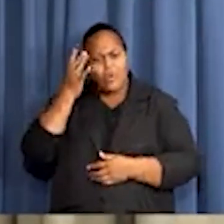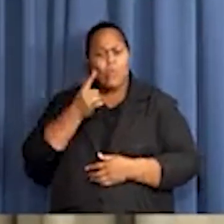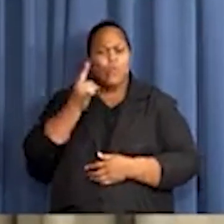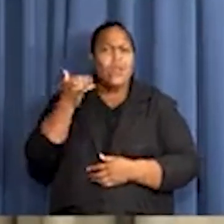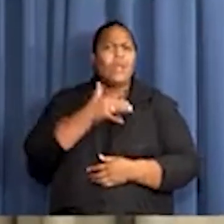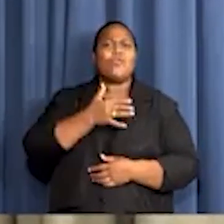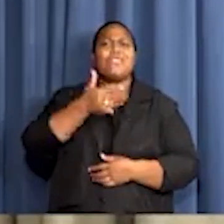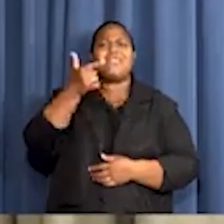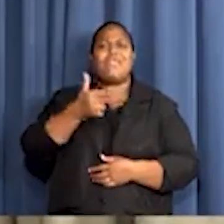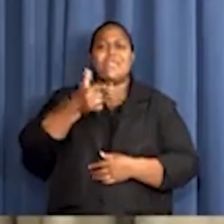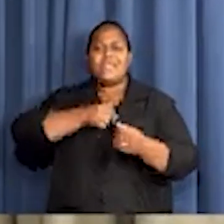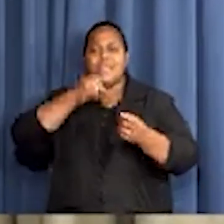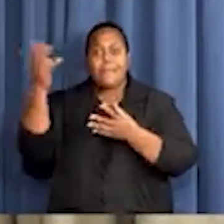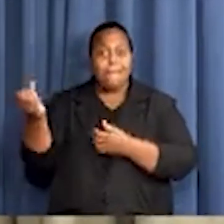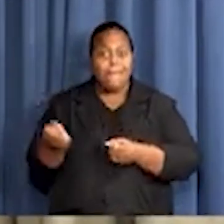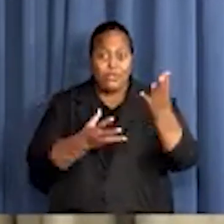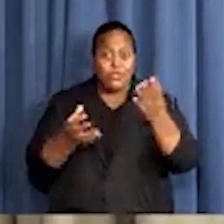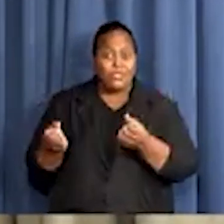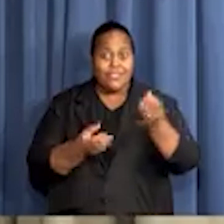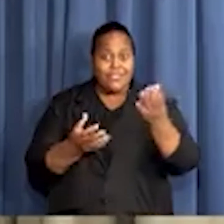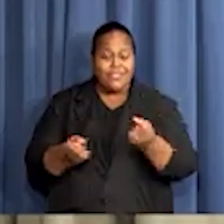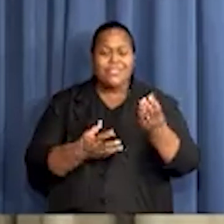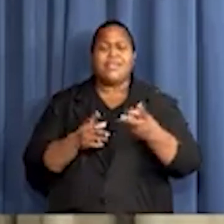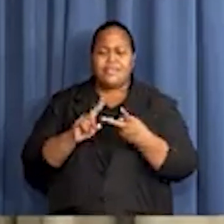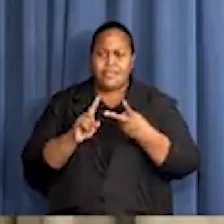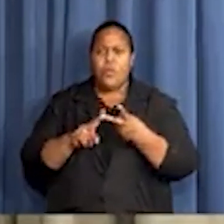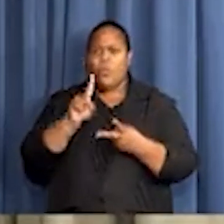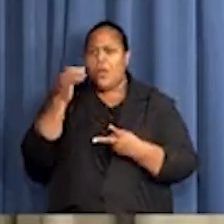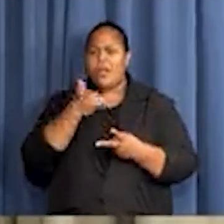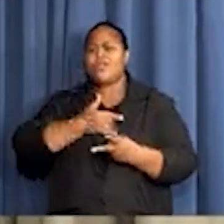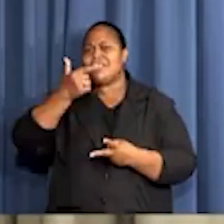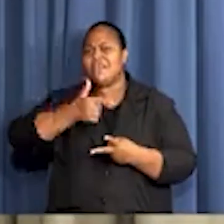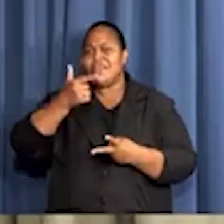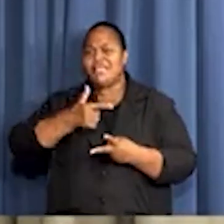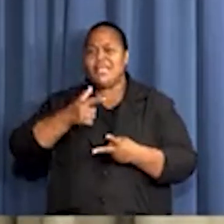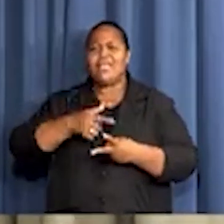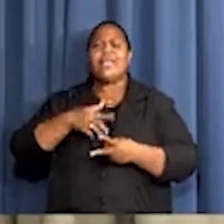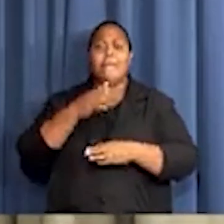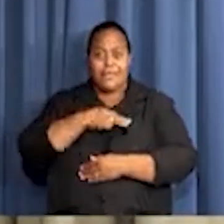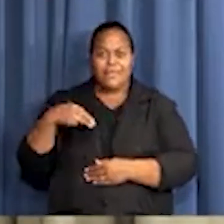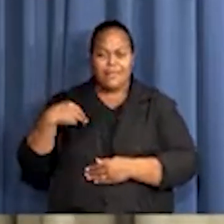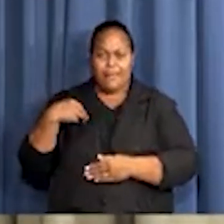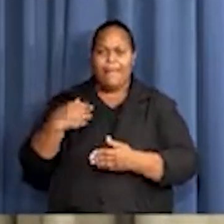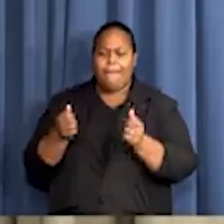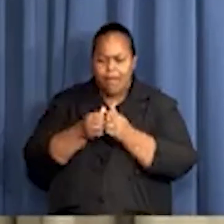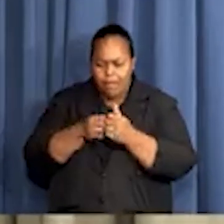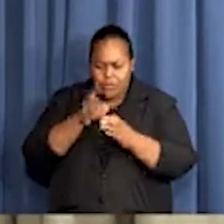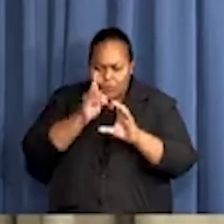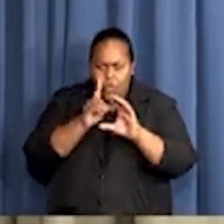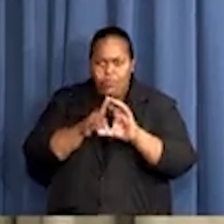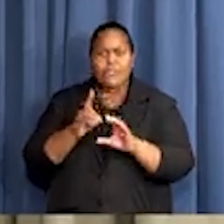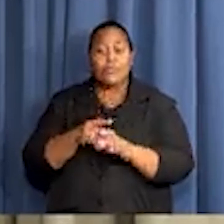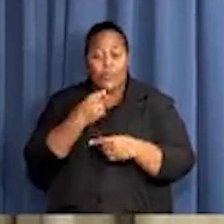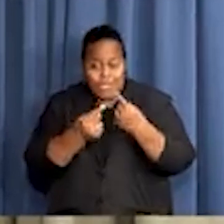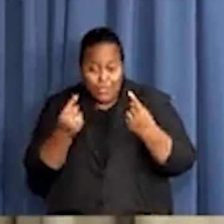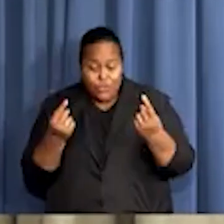117 submissions, 117 cabinet papers. Each one of those had to do with some